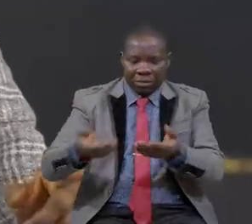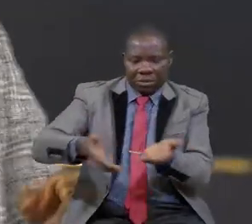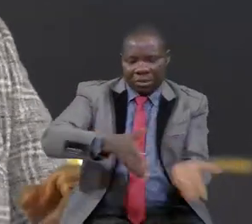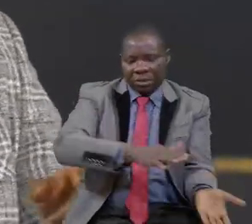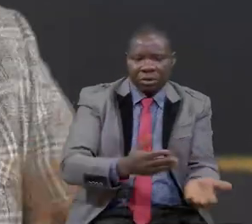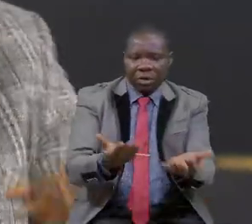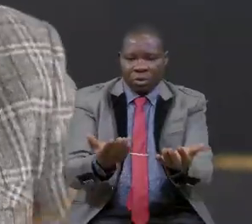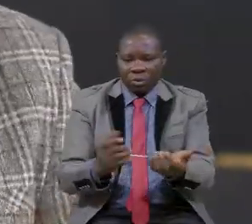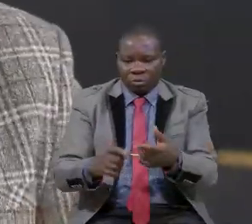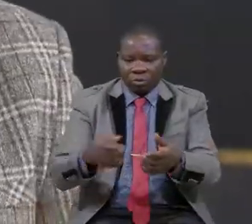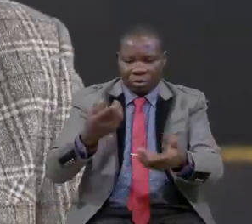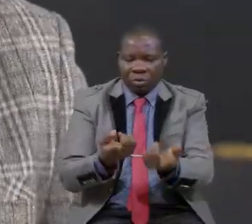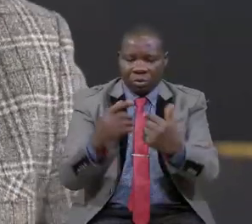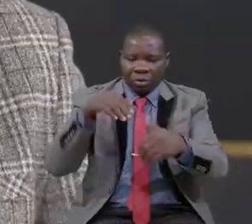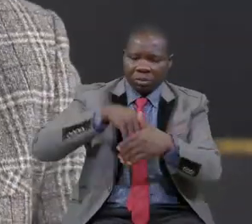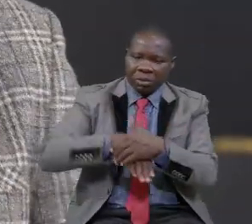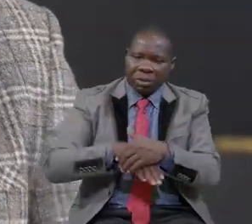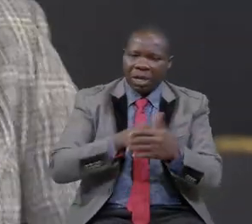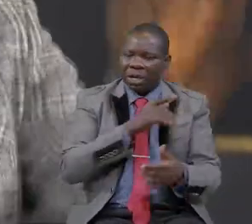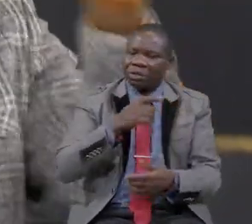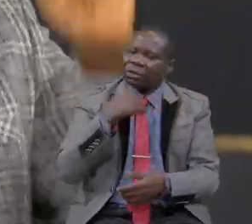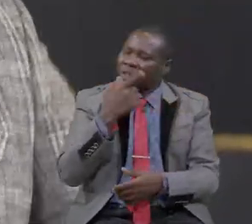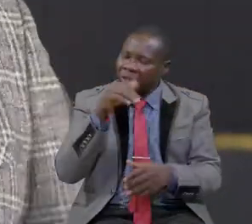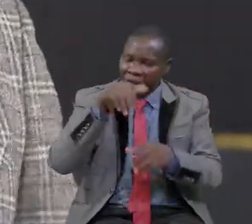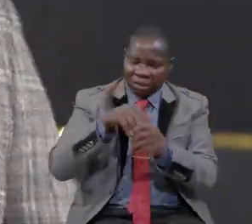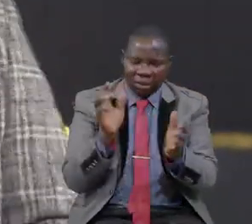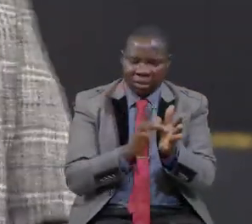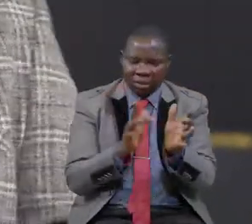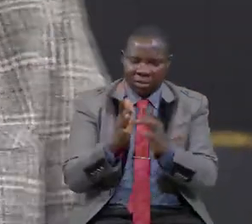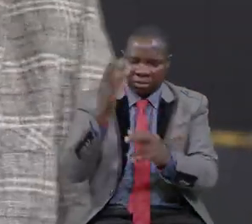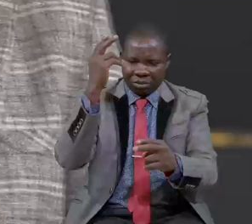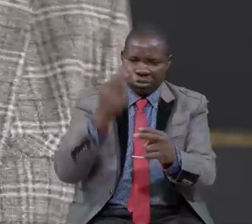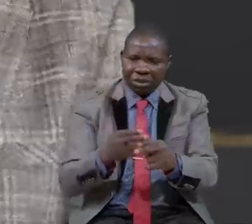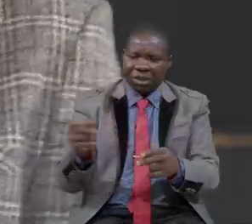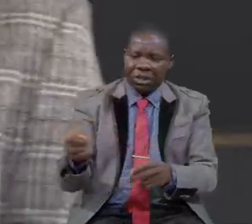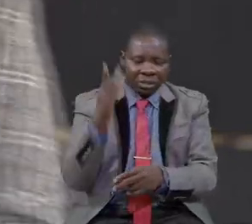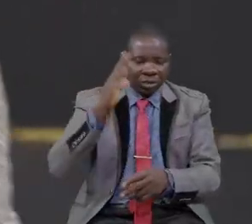in Jesus' name, they will flee away.